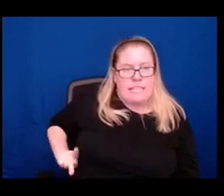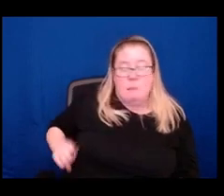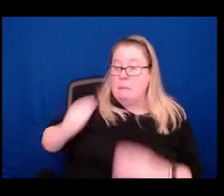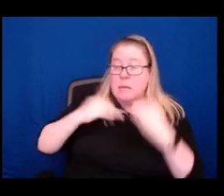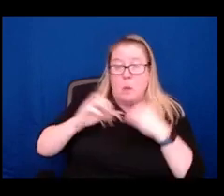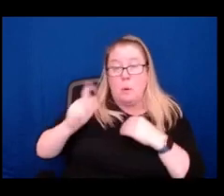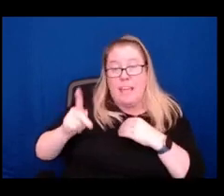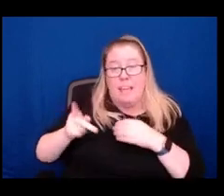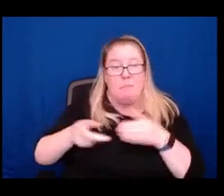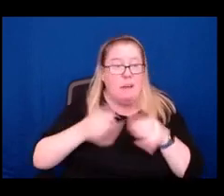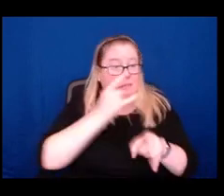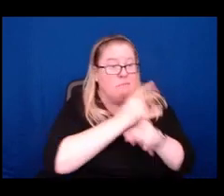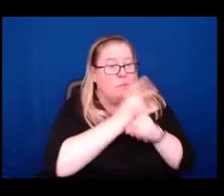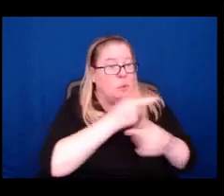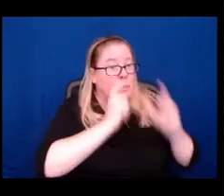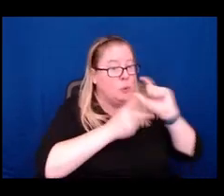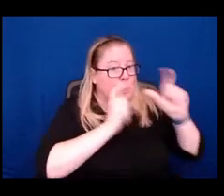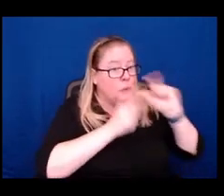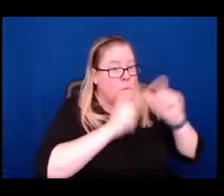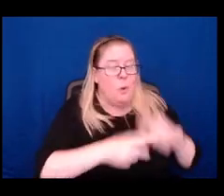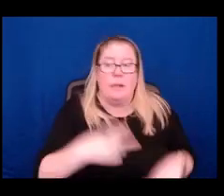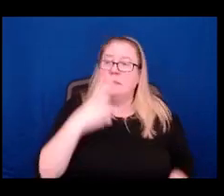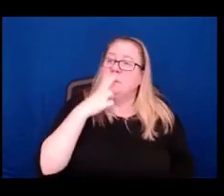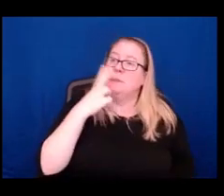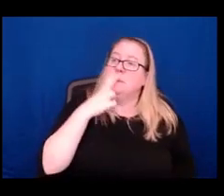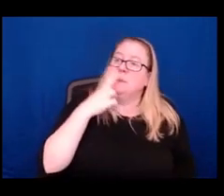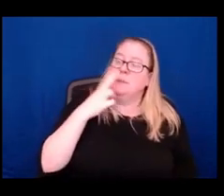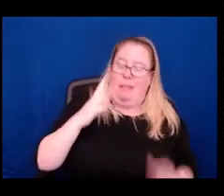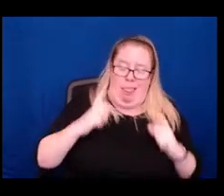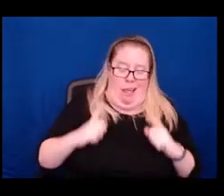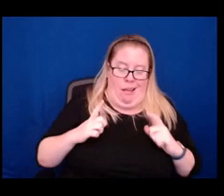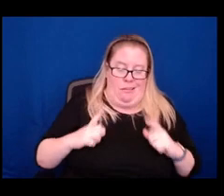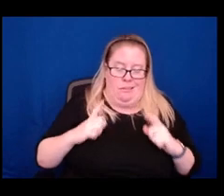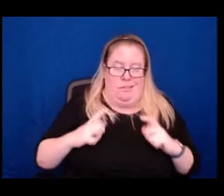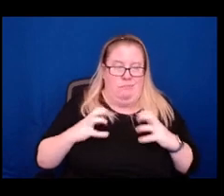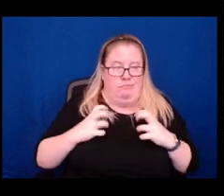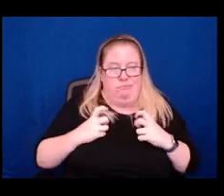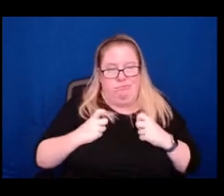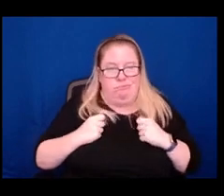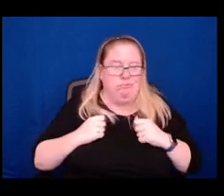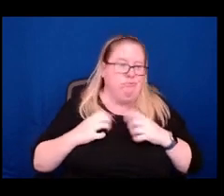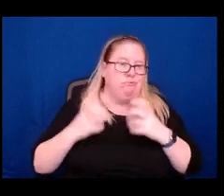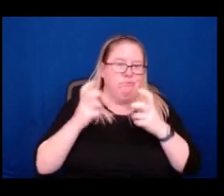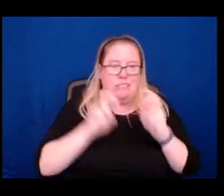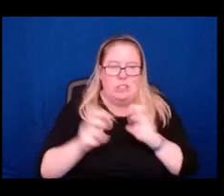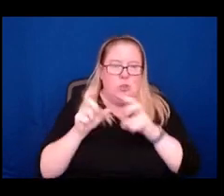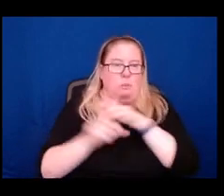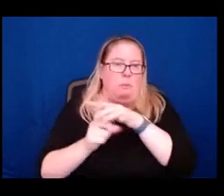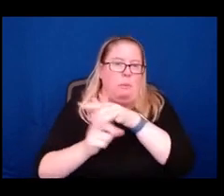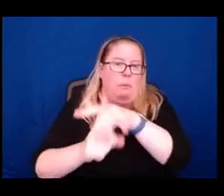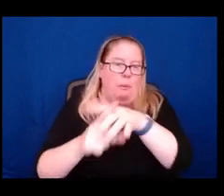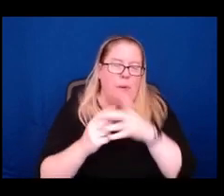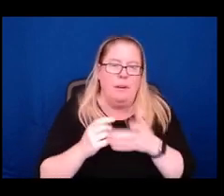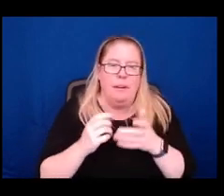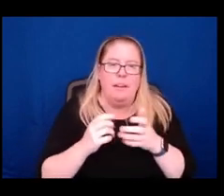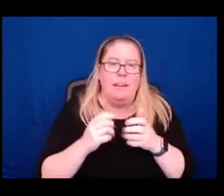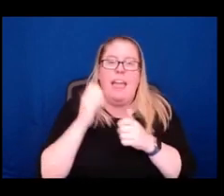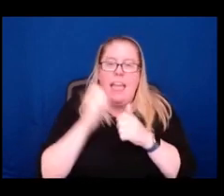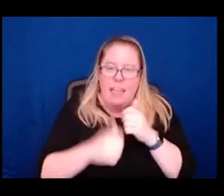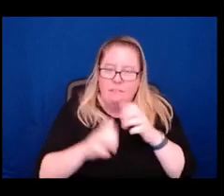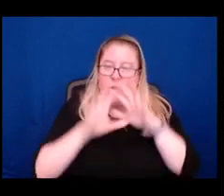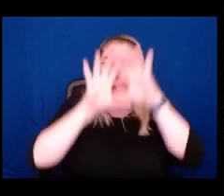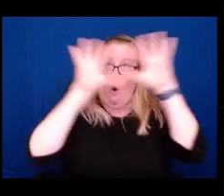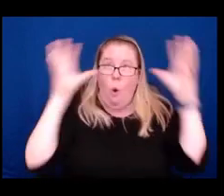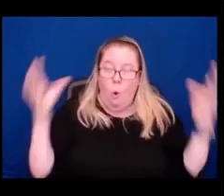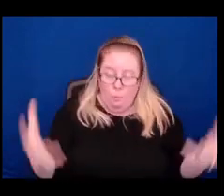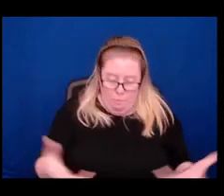you've been drinking really bad. Maybe you've been smoking, so your lungs are causing issues in other areas. So the whole body's connected,